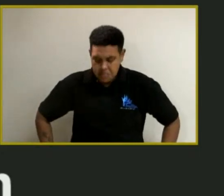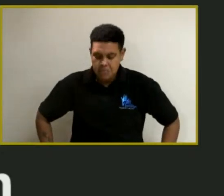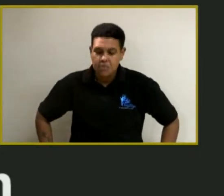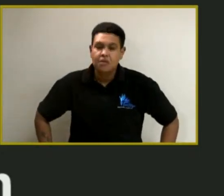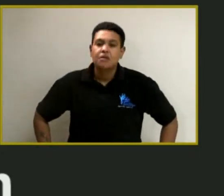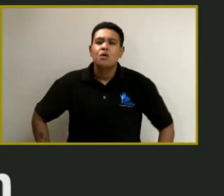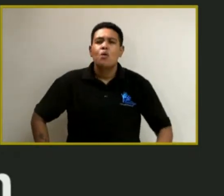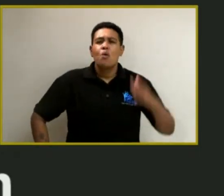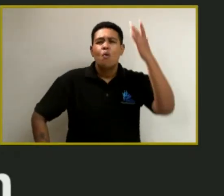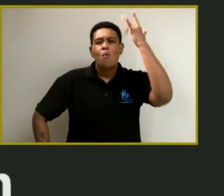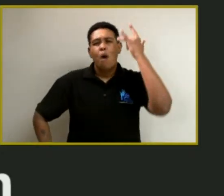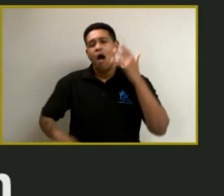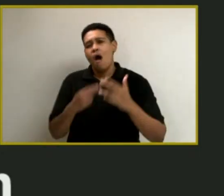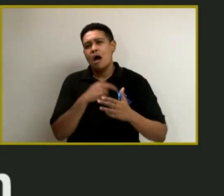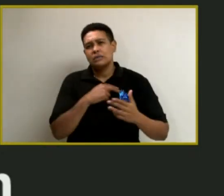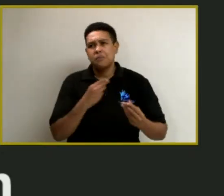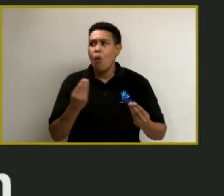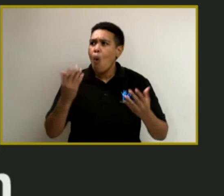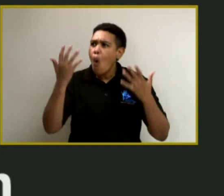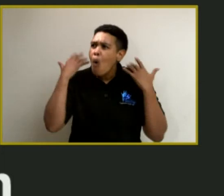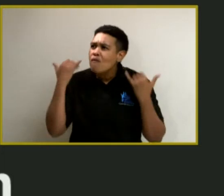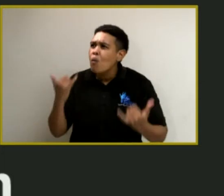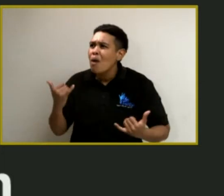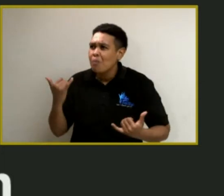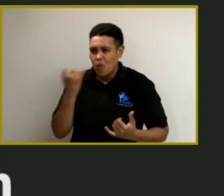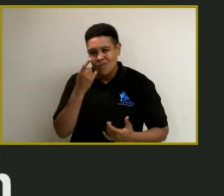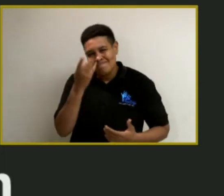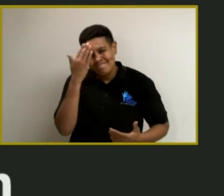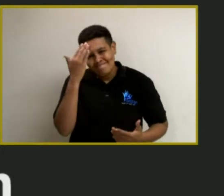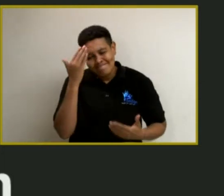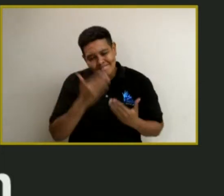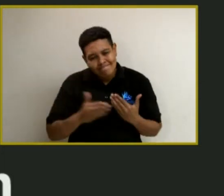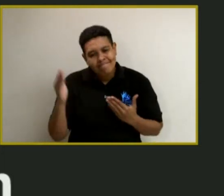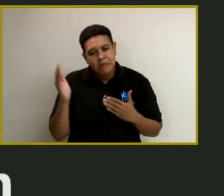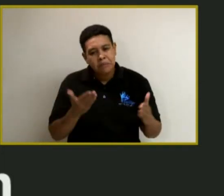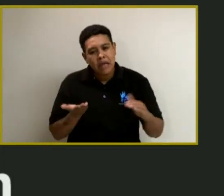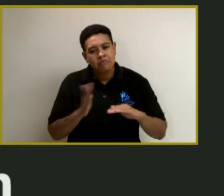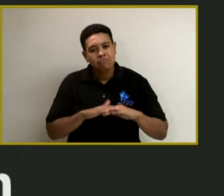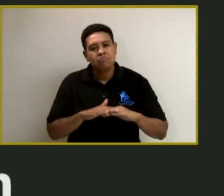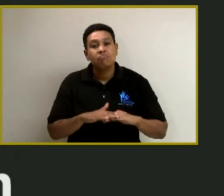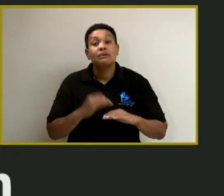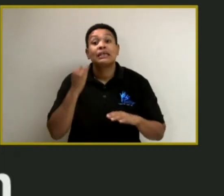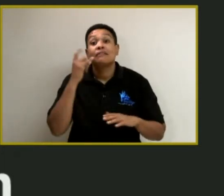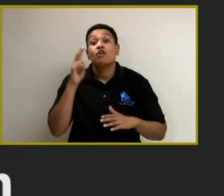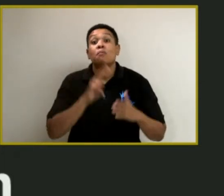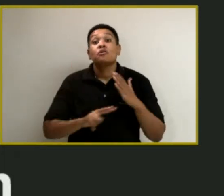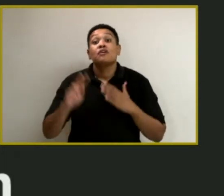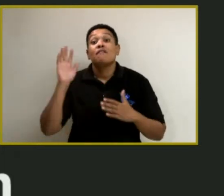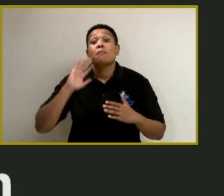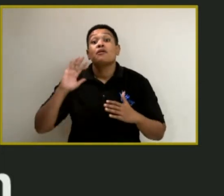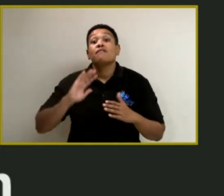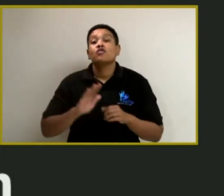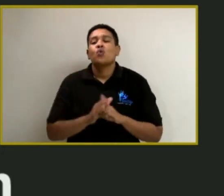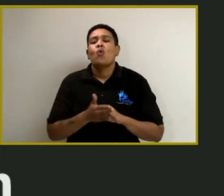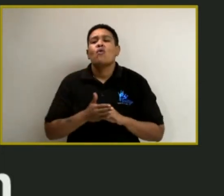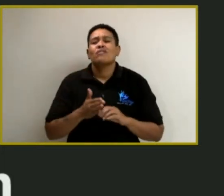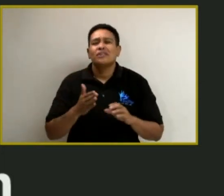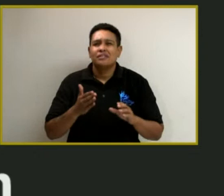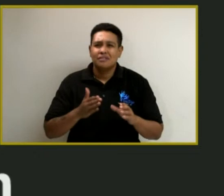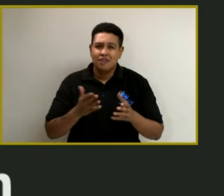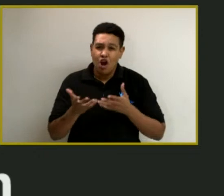for this fourth wave, and if in your projections from the previous COVID-19 conversations, you were